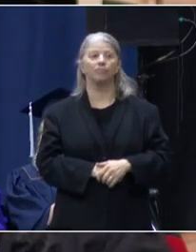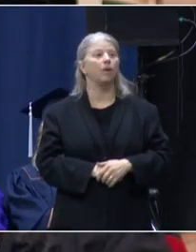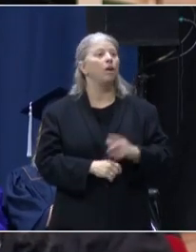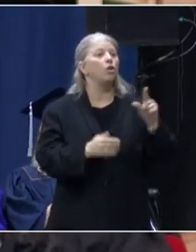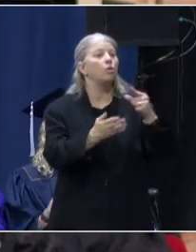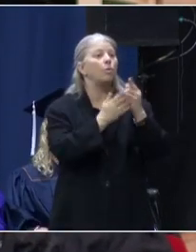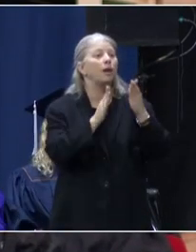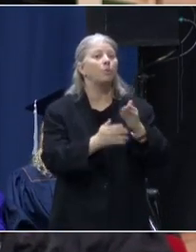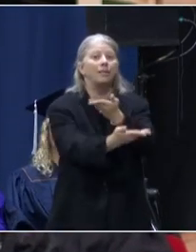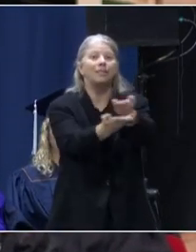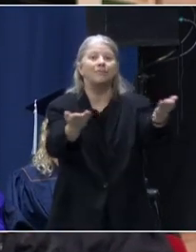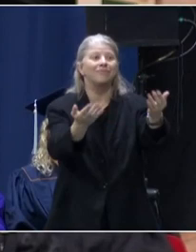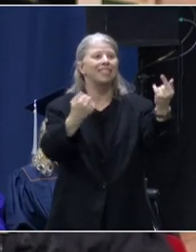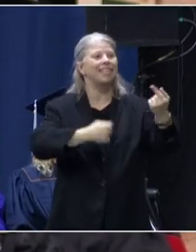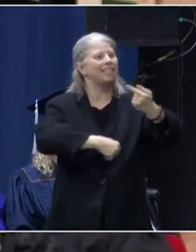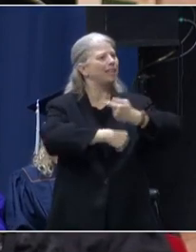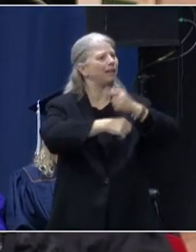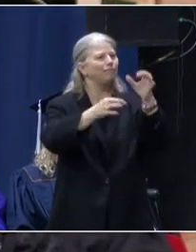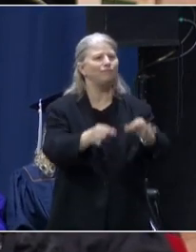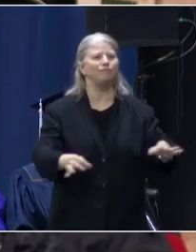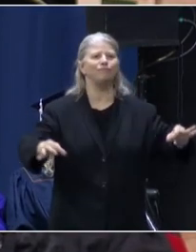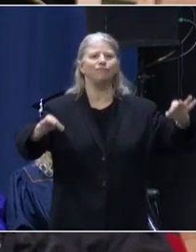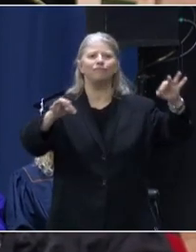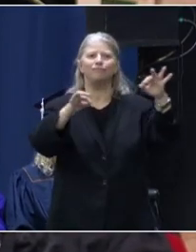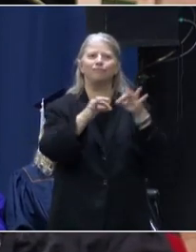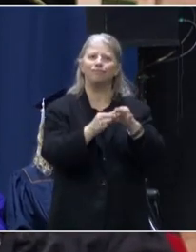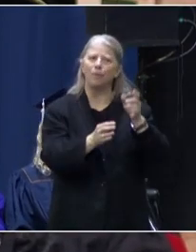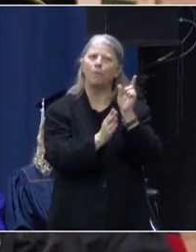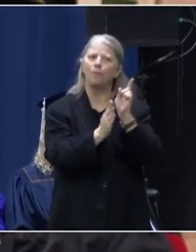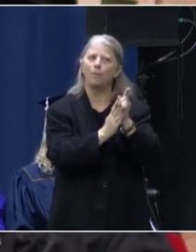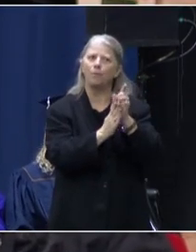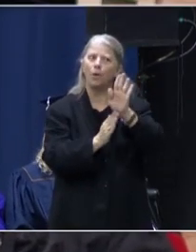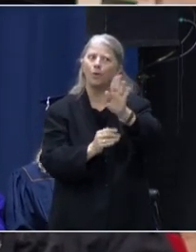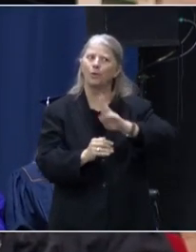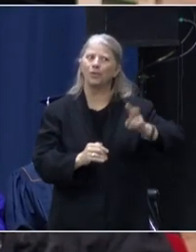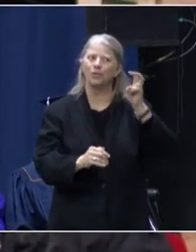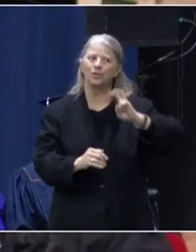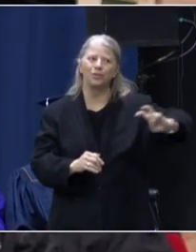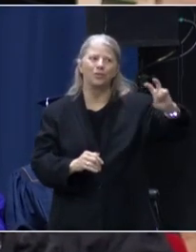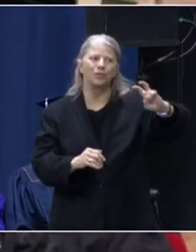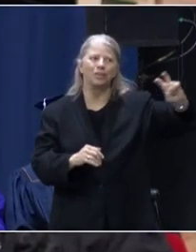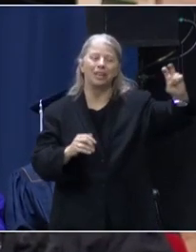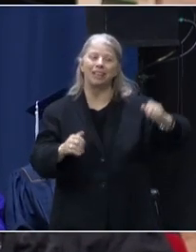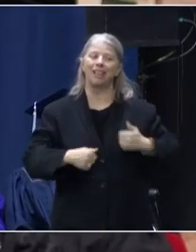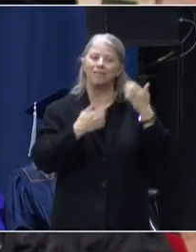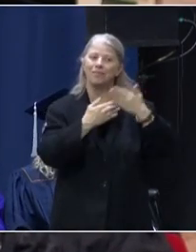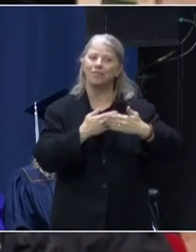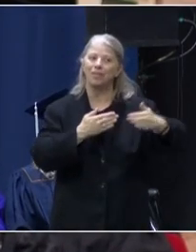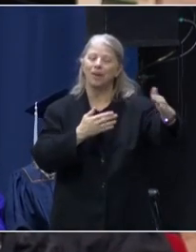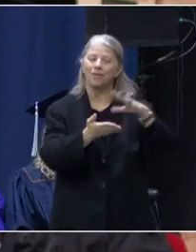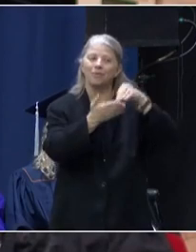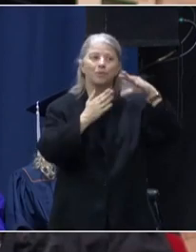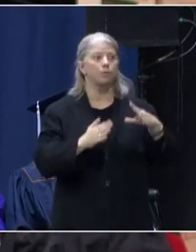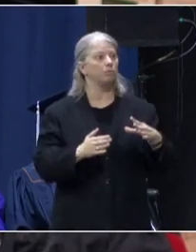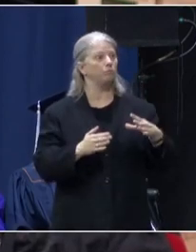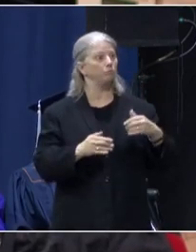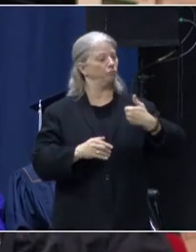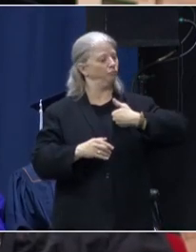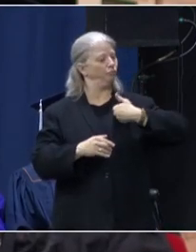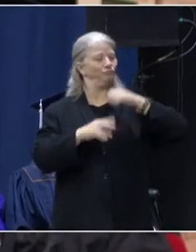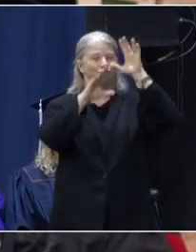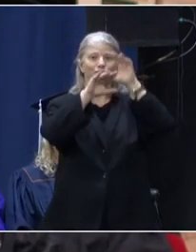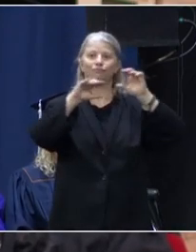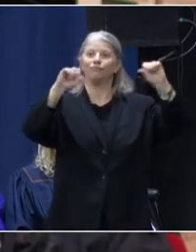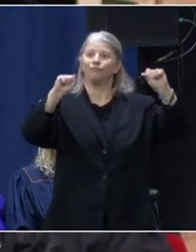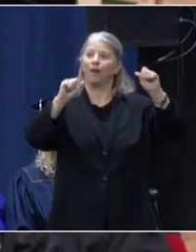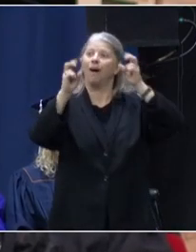Graduates, today marks a significant milestone on your journey as a lifelong learner. As president, I am honored